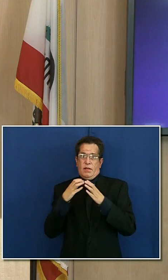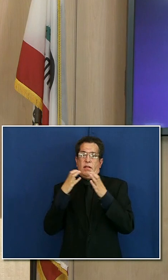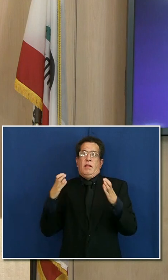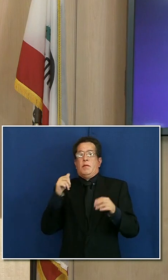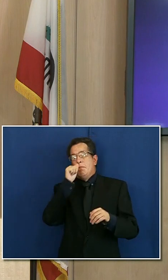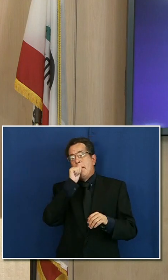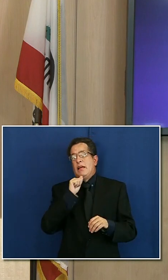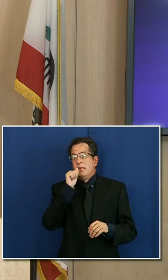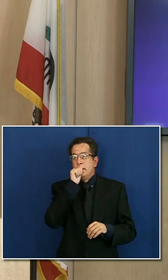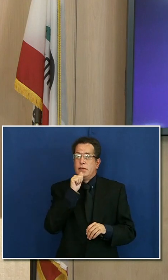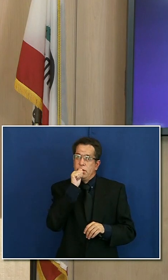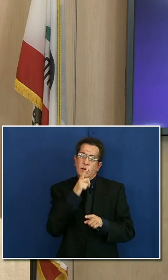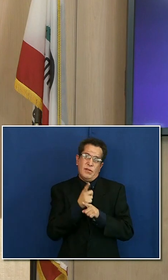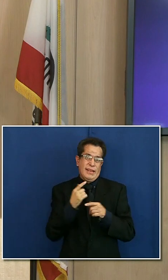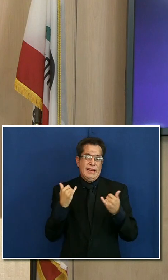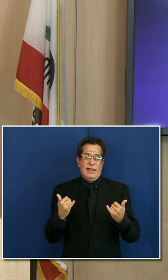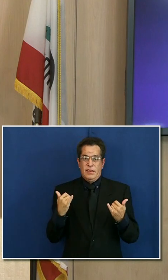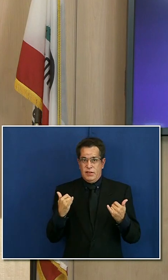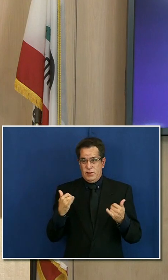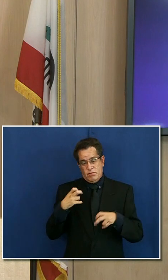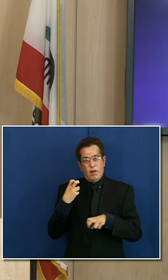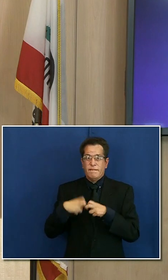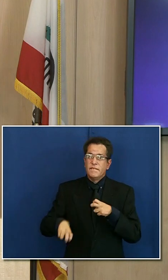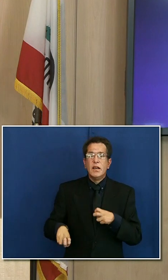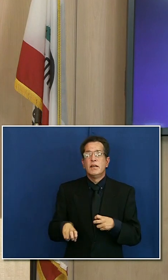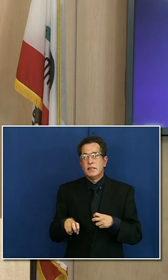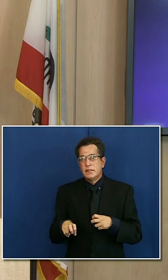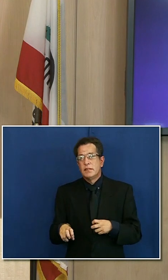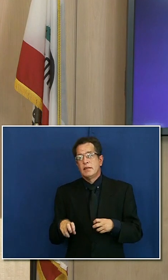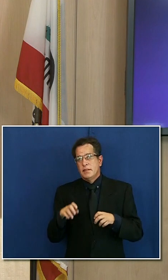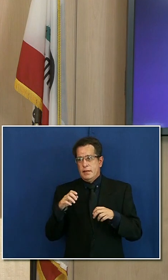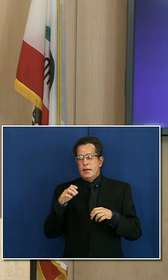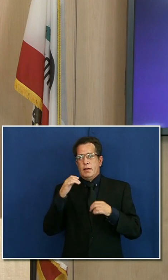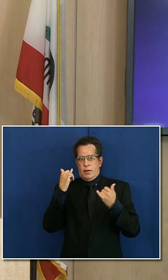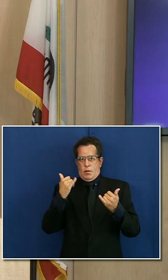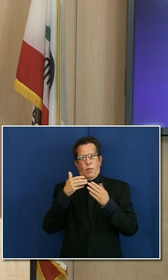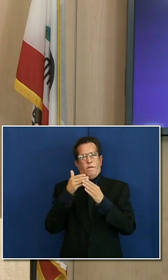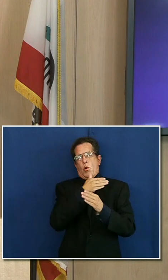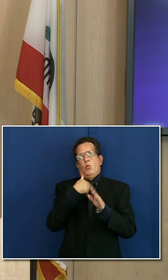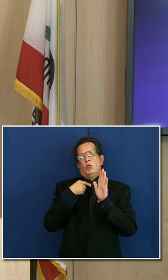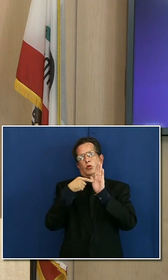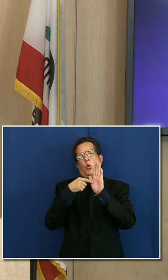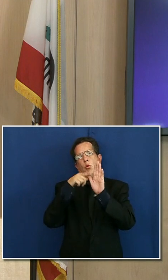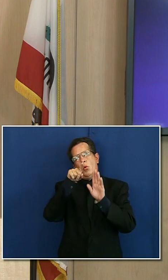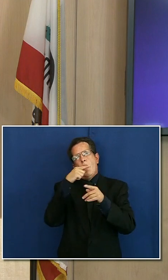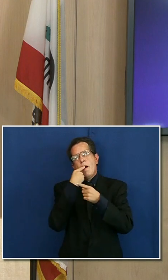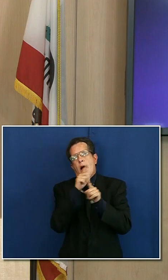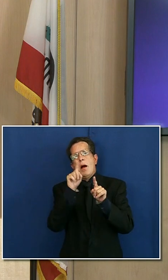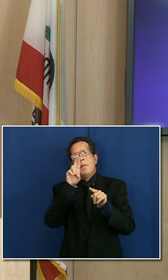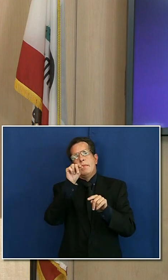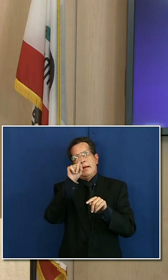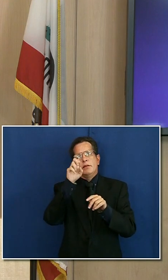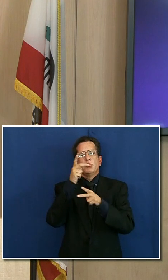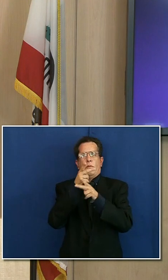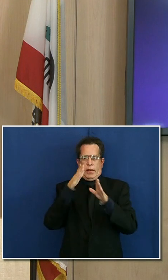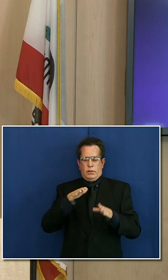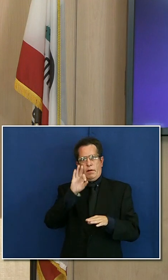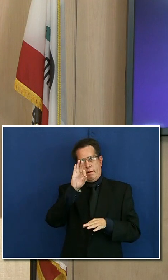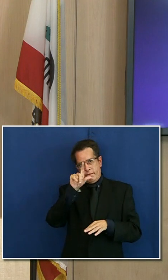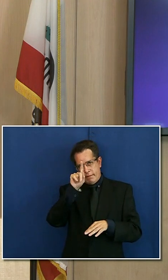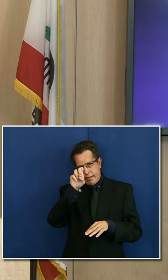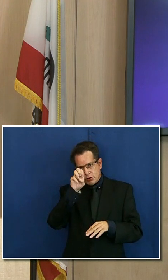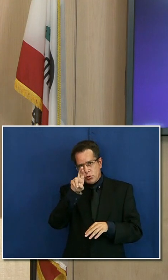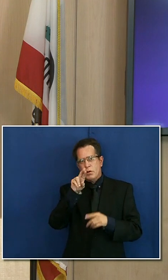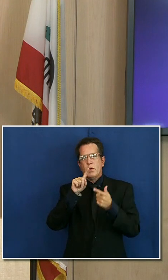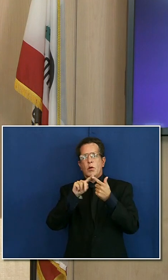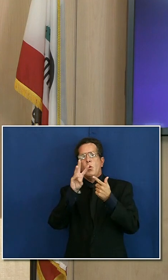it's never been tested before. Before we get into the basic updates, which we'll have from Supervisor Fletcher and from Dr. Wooten,